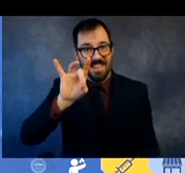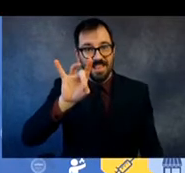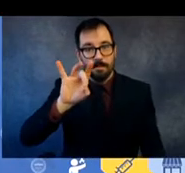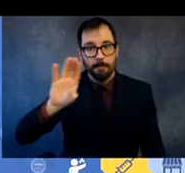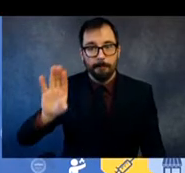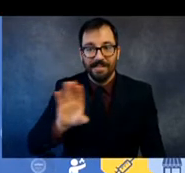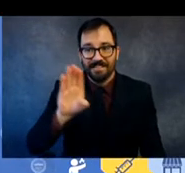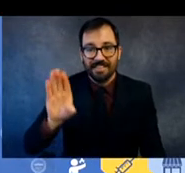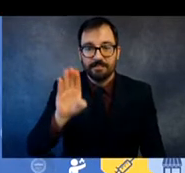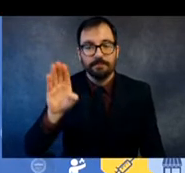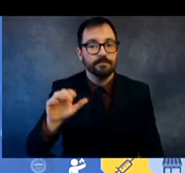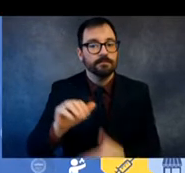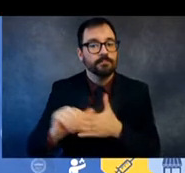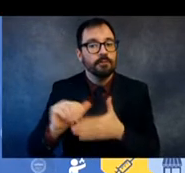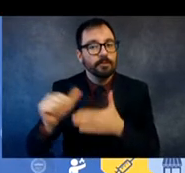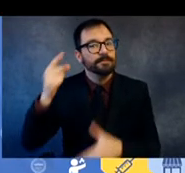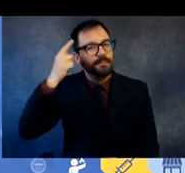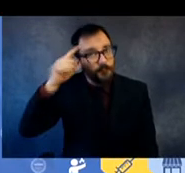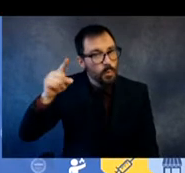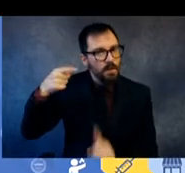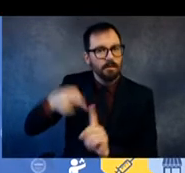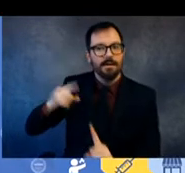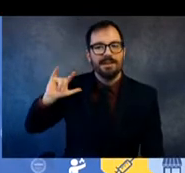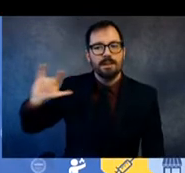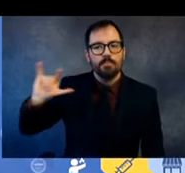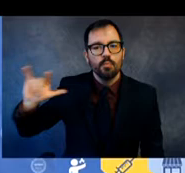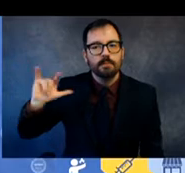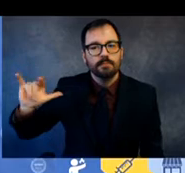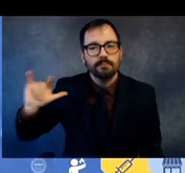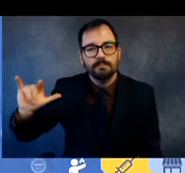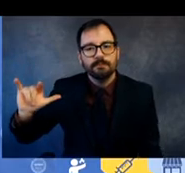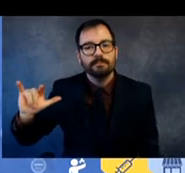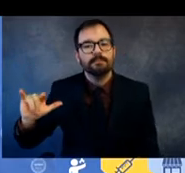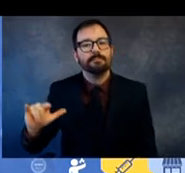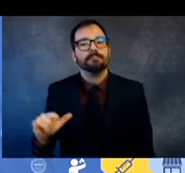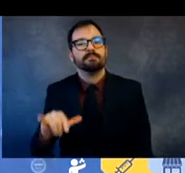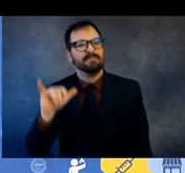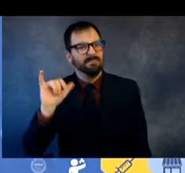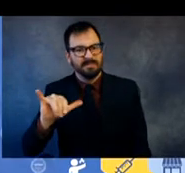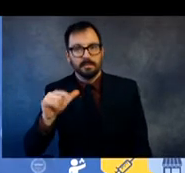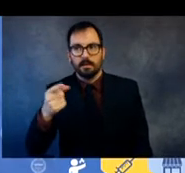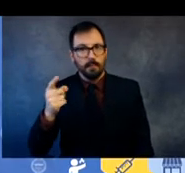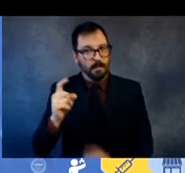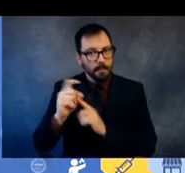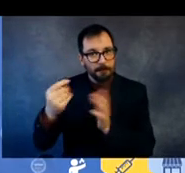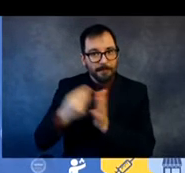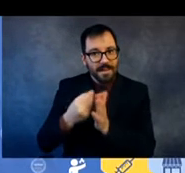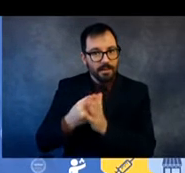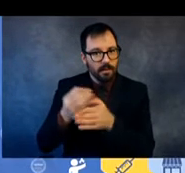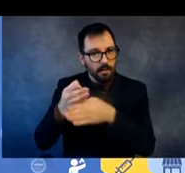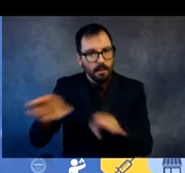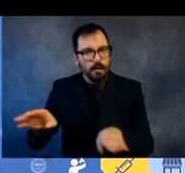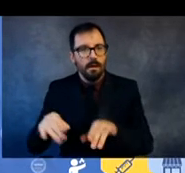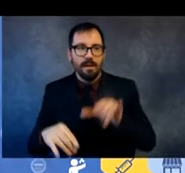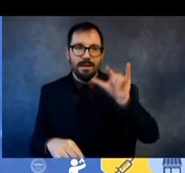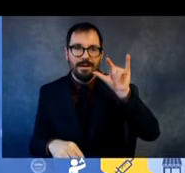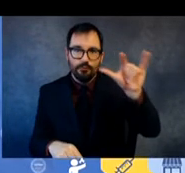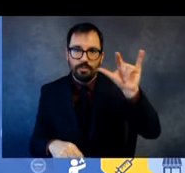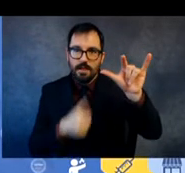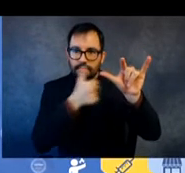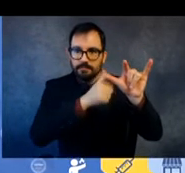billion for airports. There's about an equal amount of money for airlines and airline